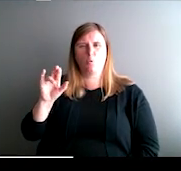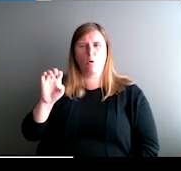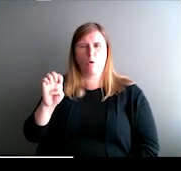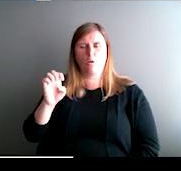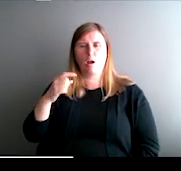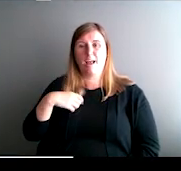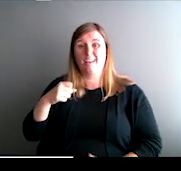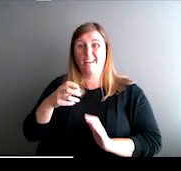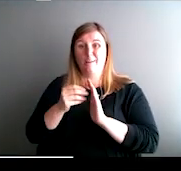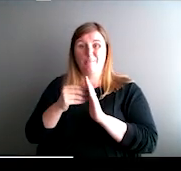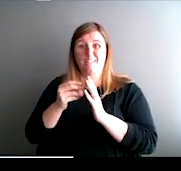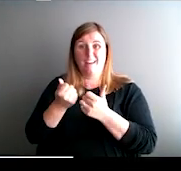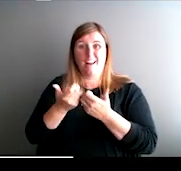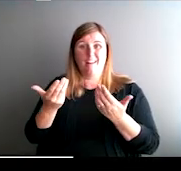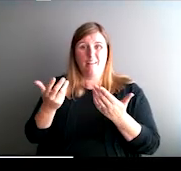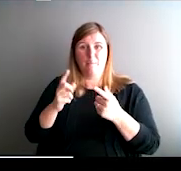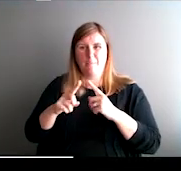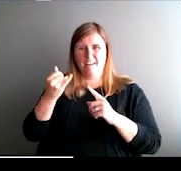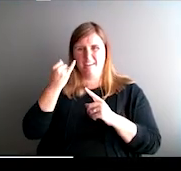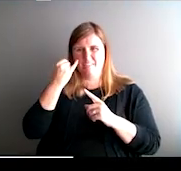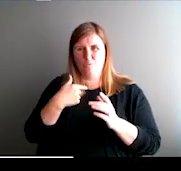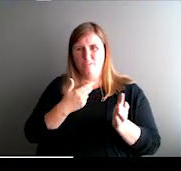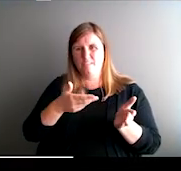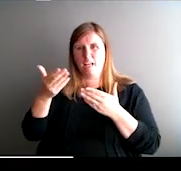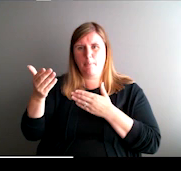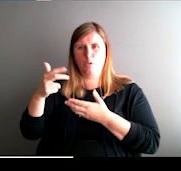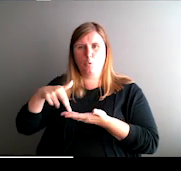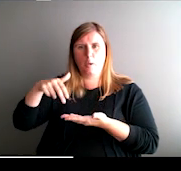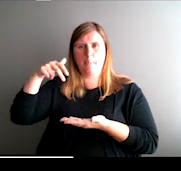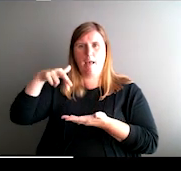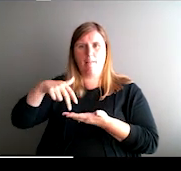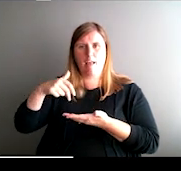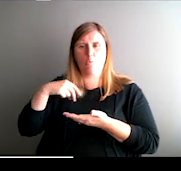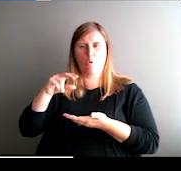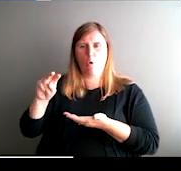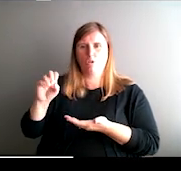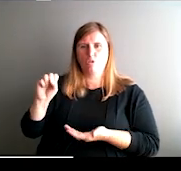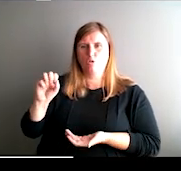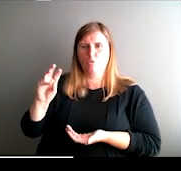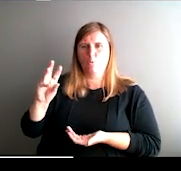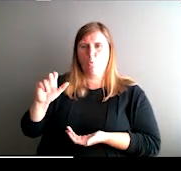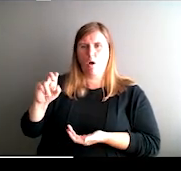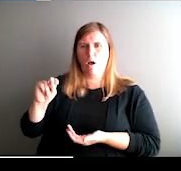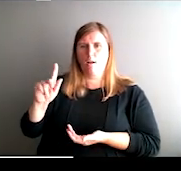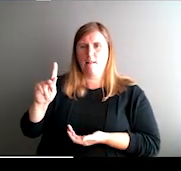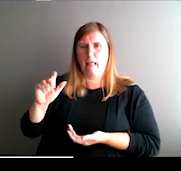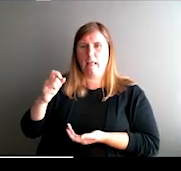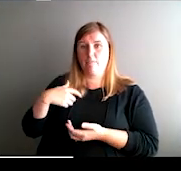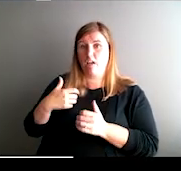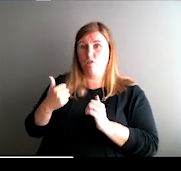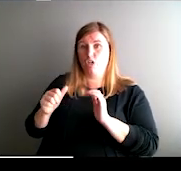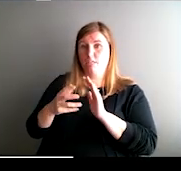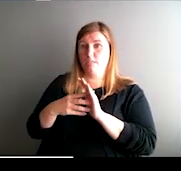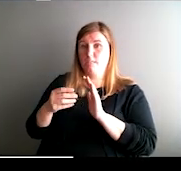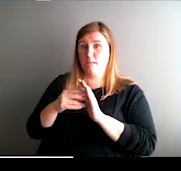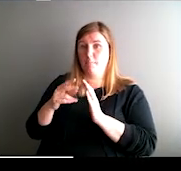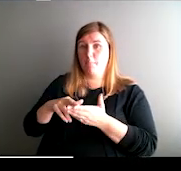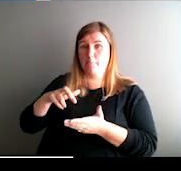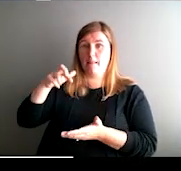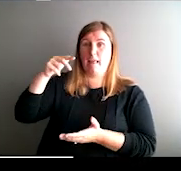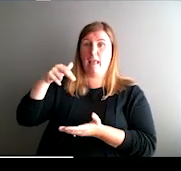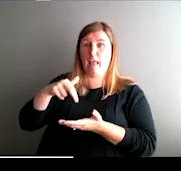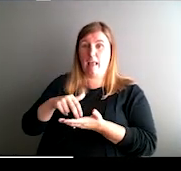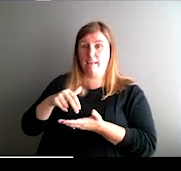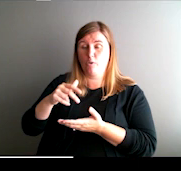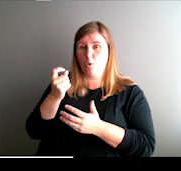imitate just about anything, but if you take me to a ballet and we watch Swan Lake, if I attempt to imitate a plie or any